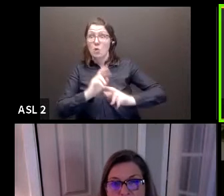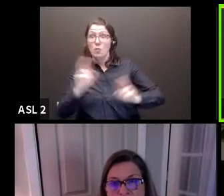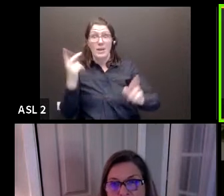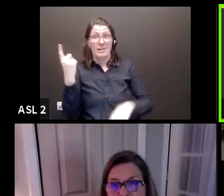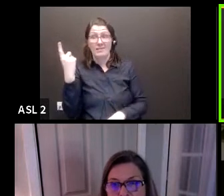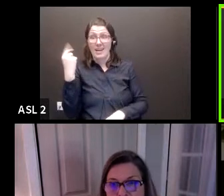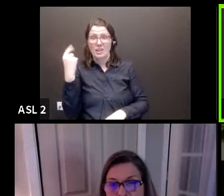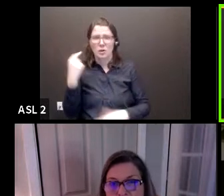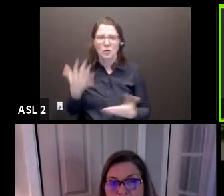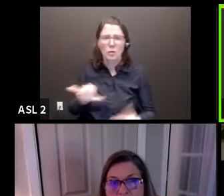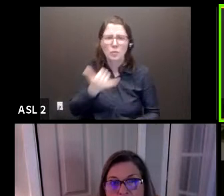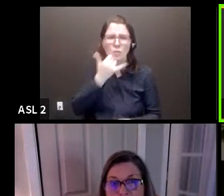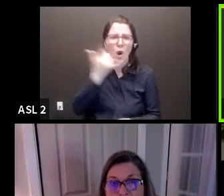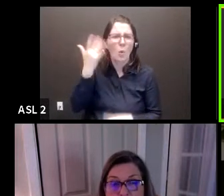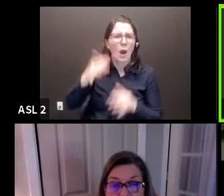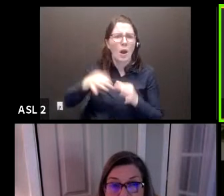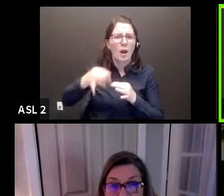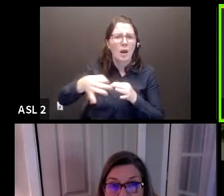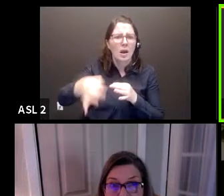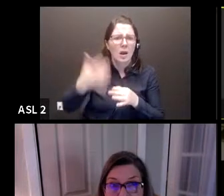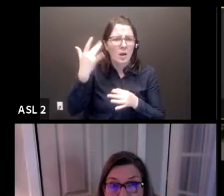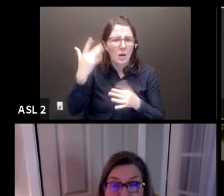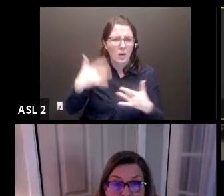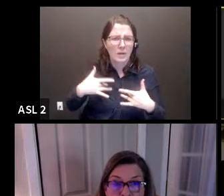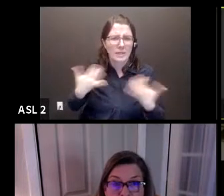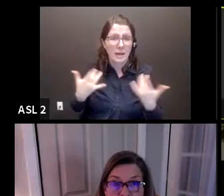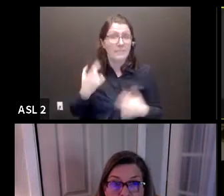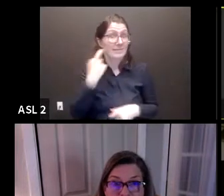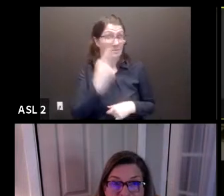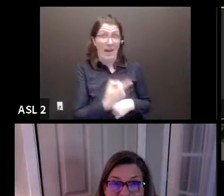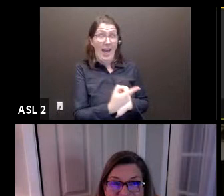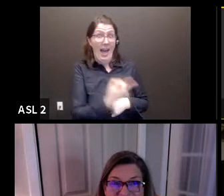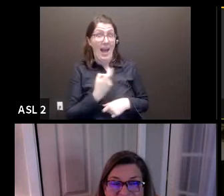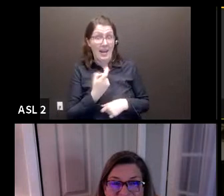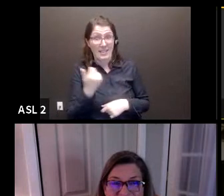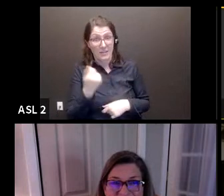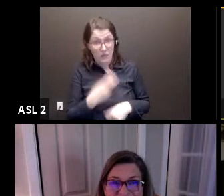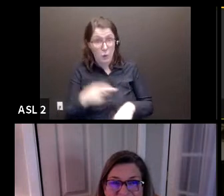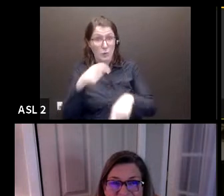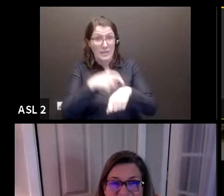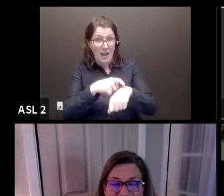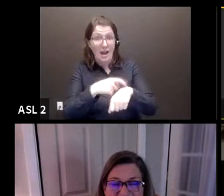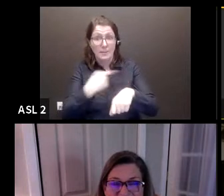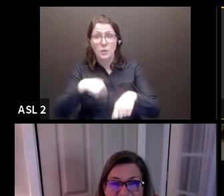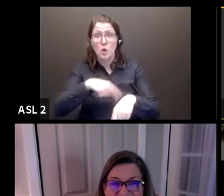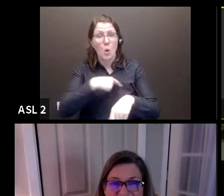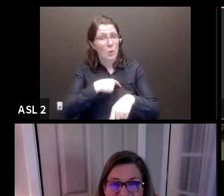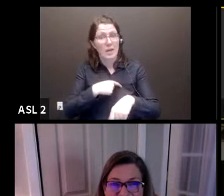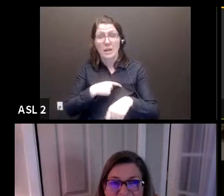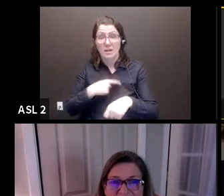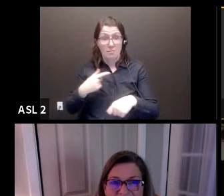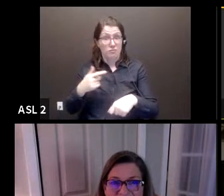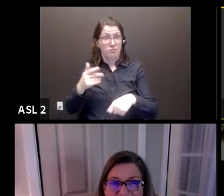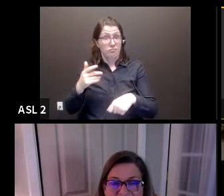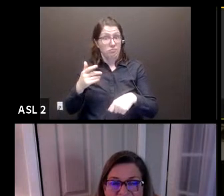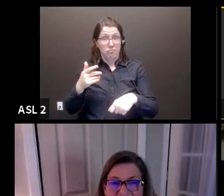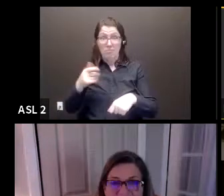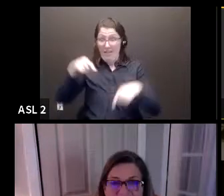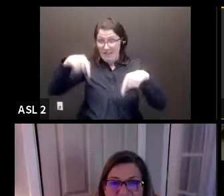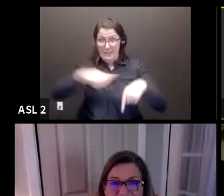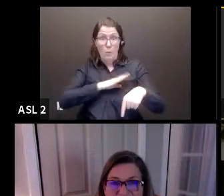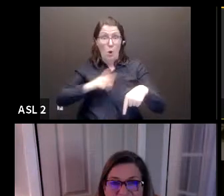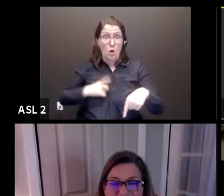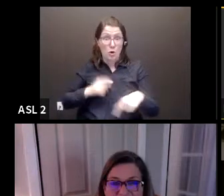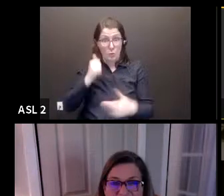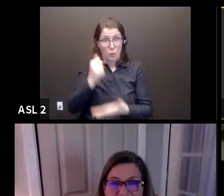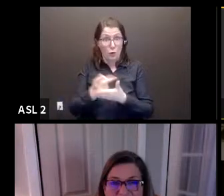what is holding on we committed you've asked the question several times we've committed we had an approved budget from this board committed